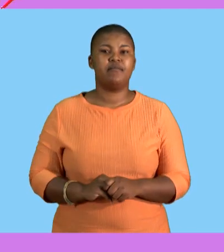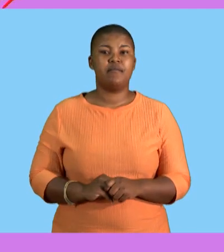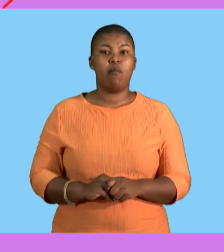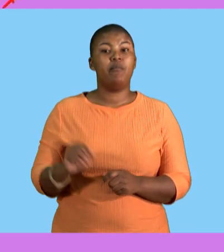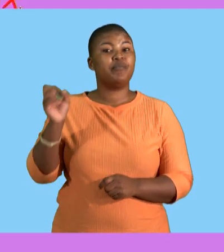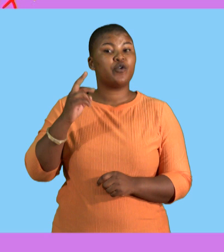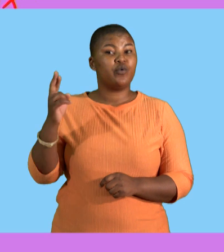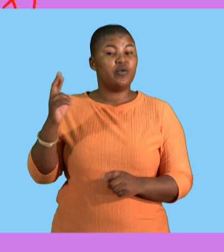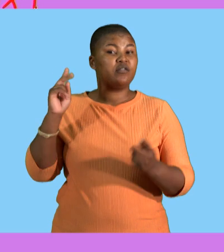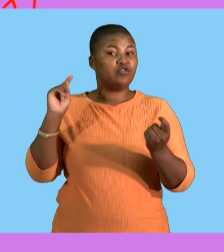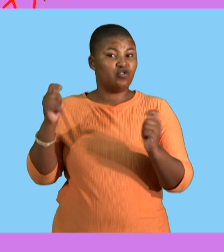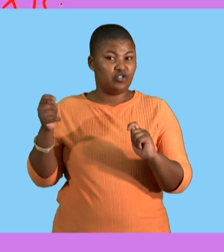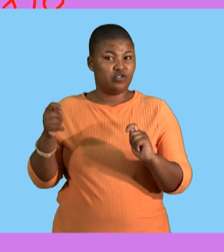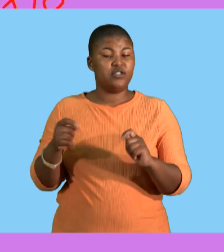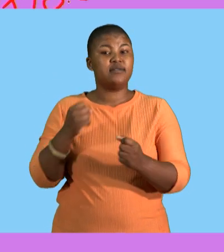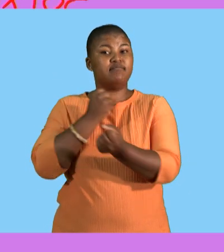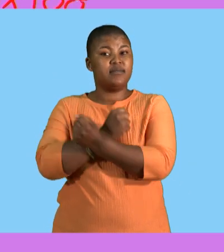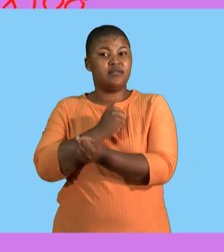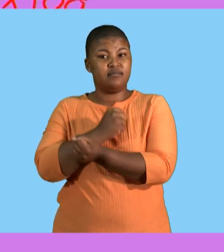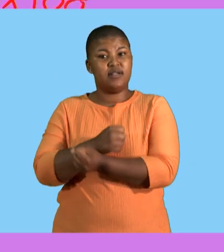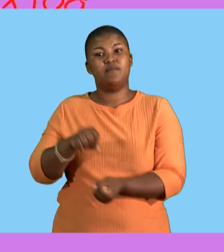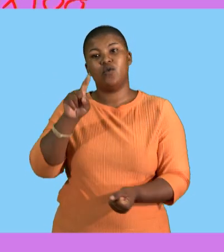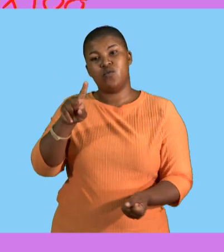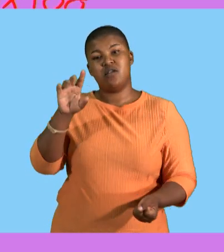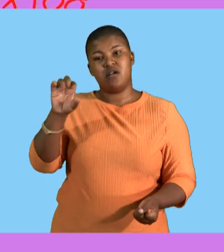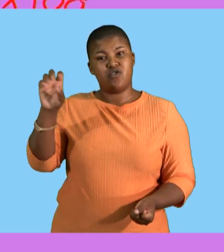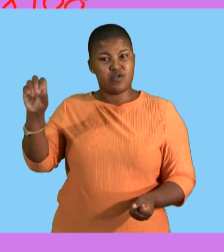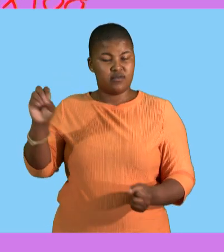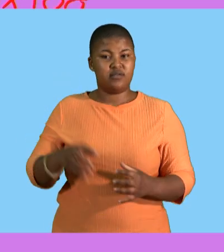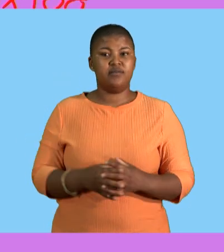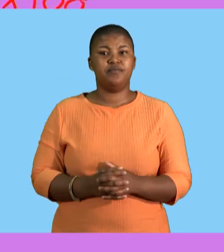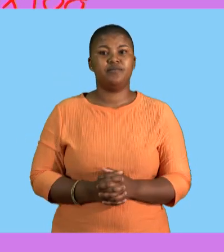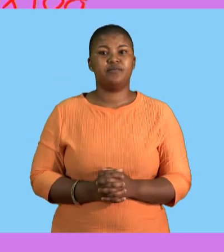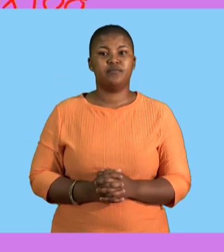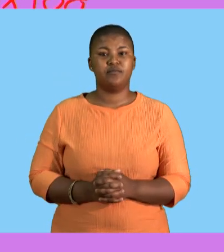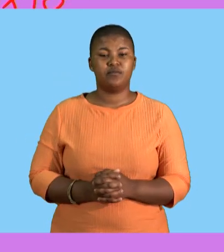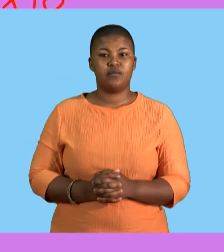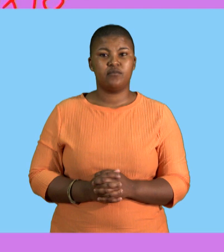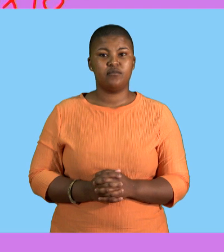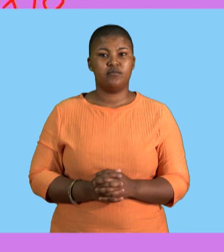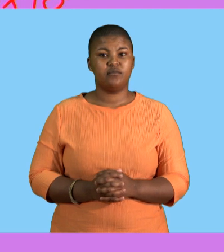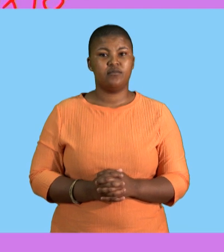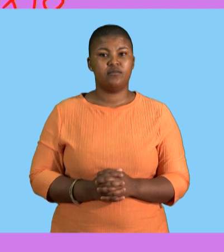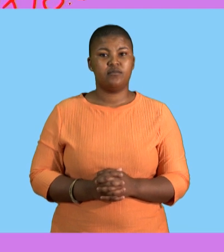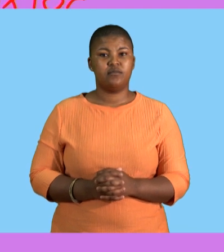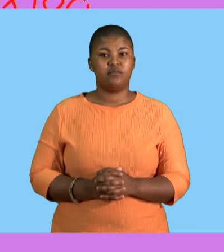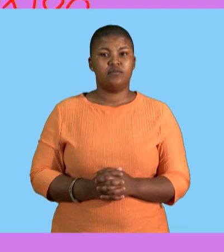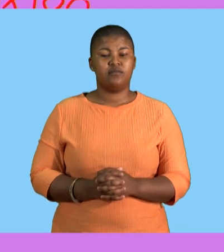side, we will multiply by 100 to convert to centimeters. So